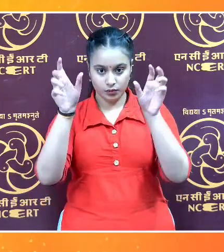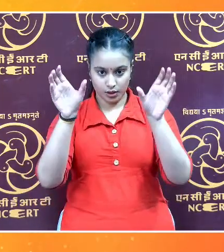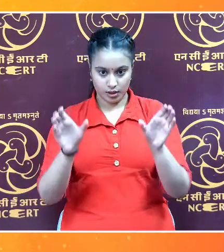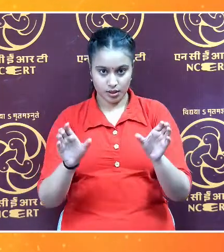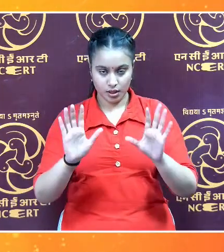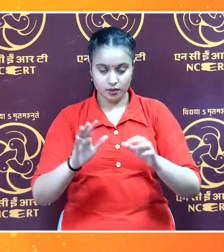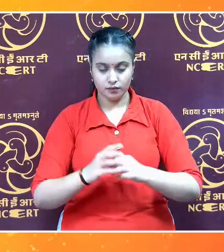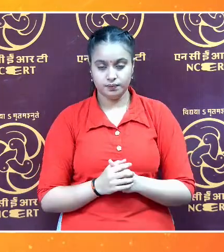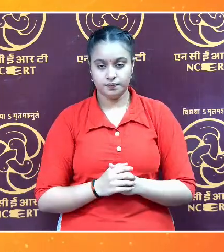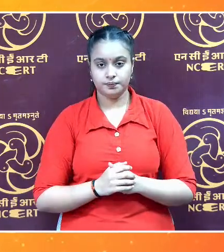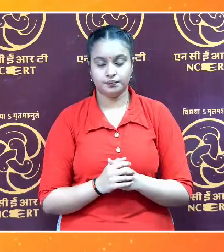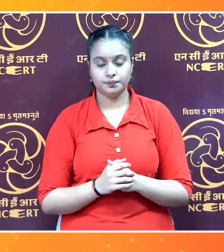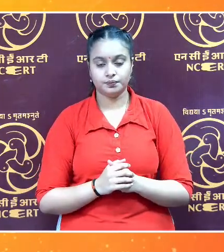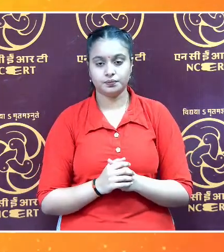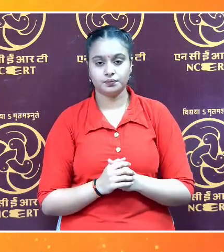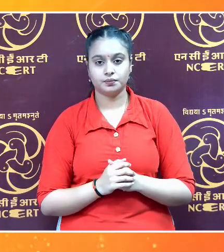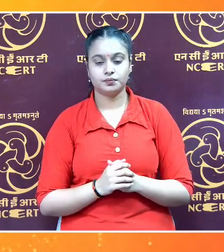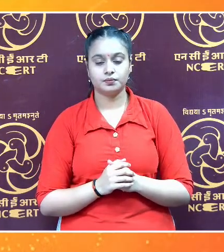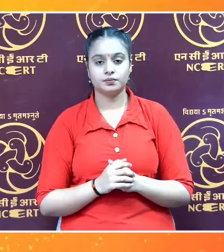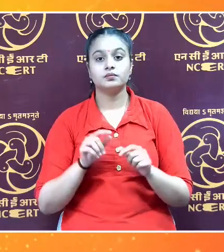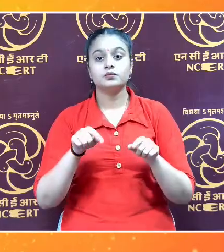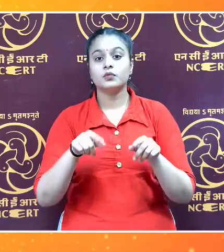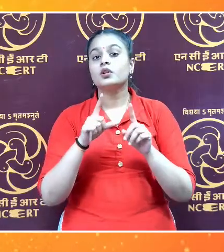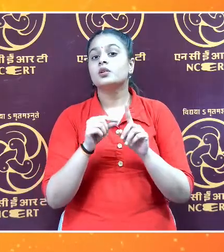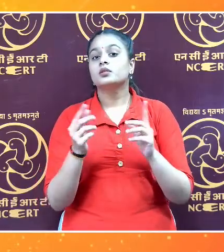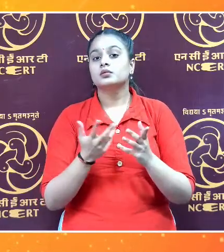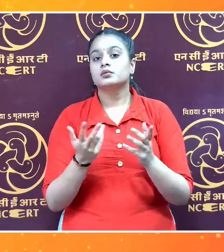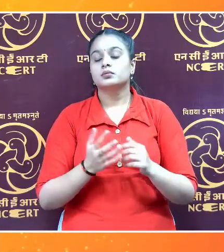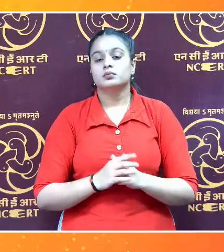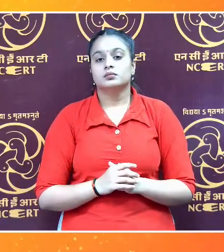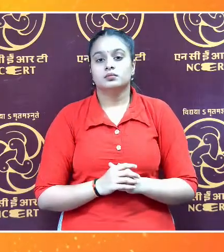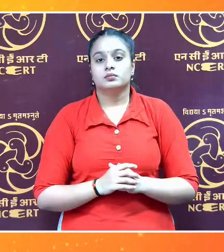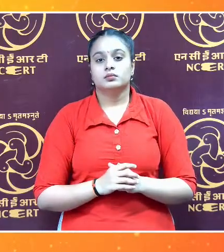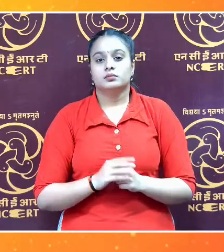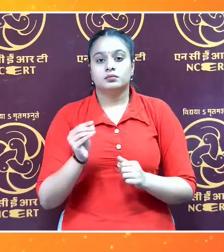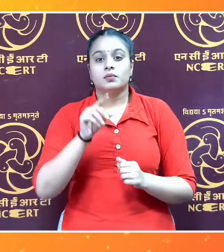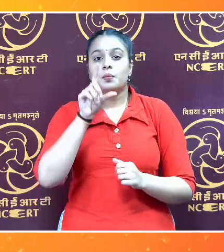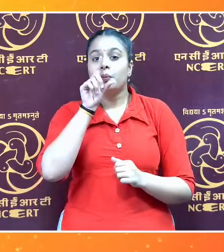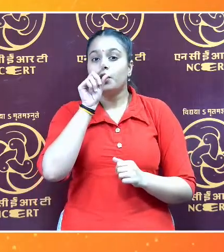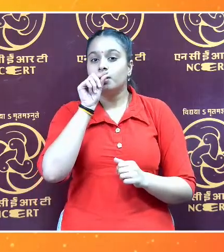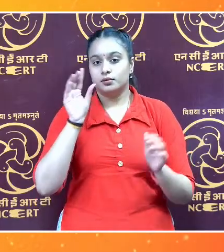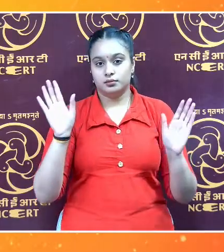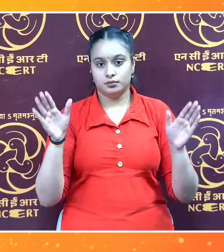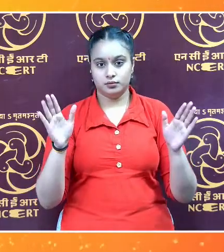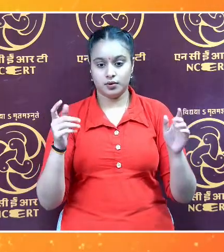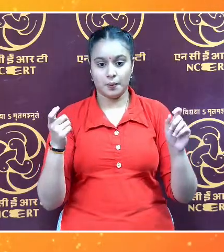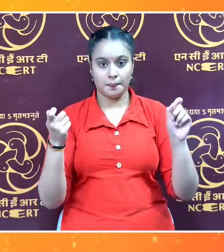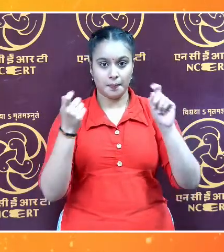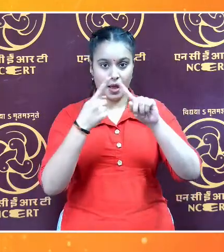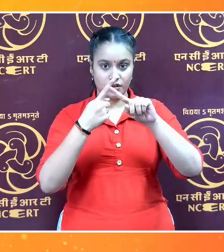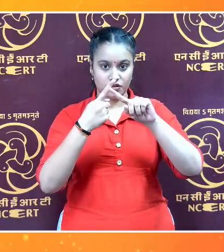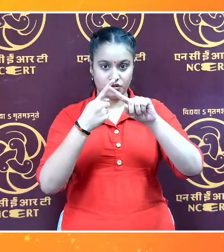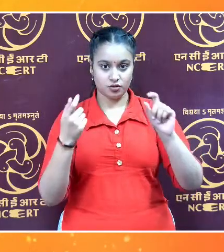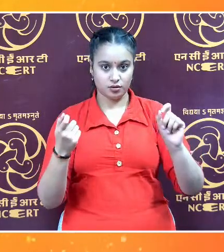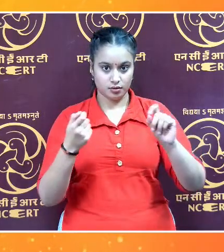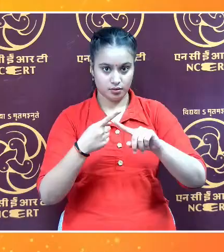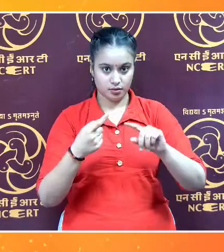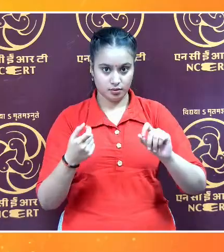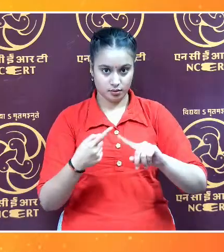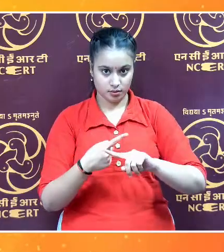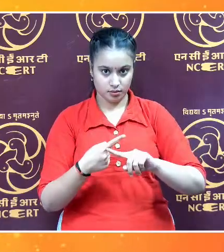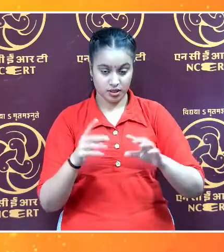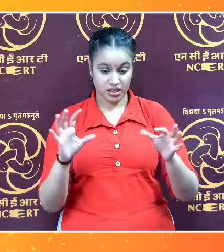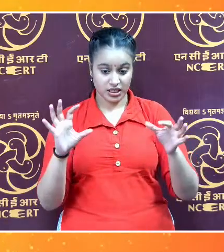So Right. yeah, so what you have to do is there is a bird. Where will you match it? You have to things that go together.